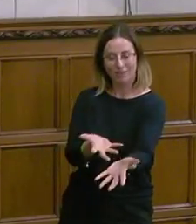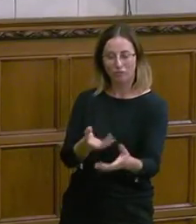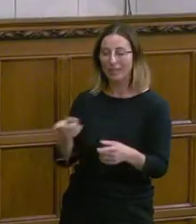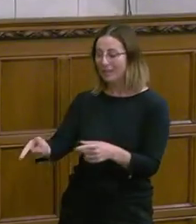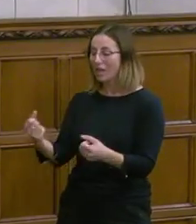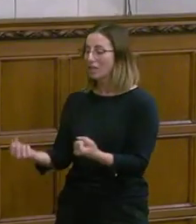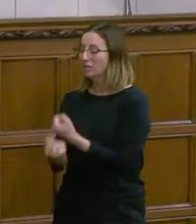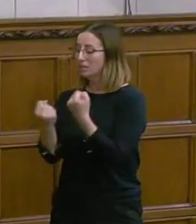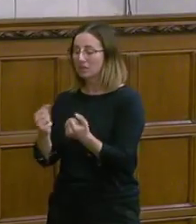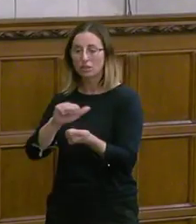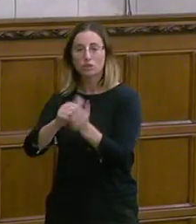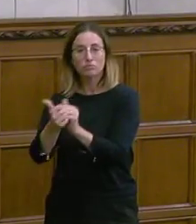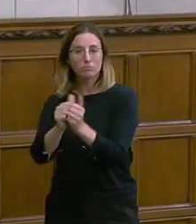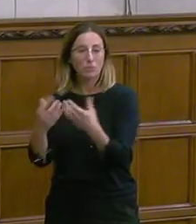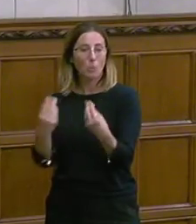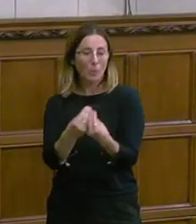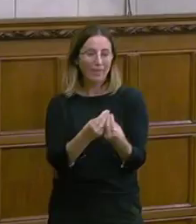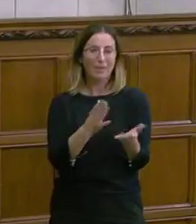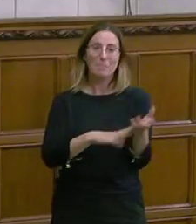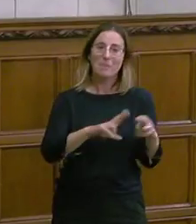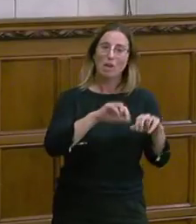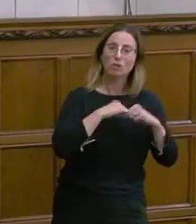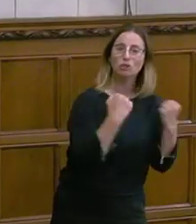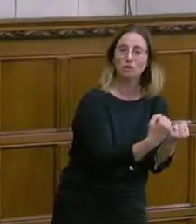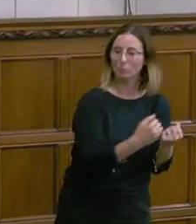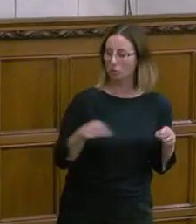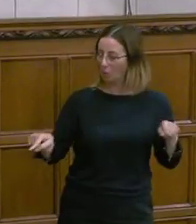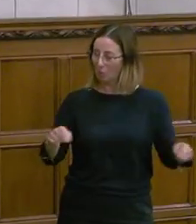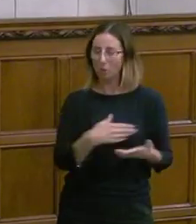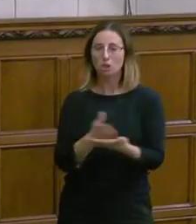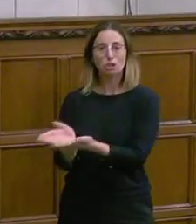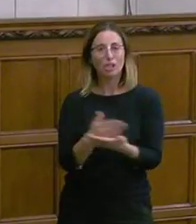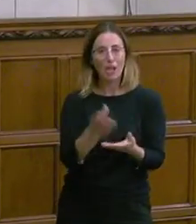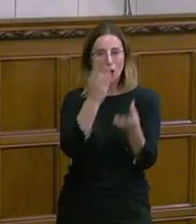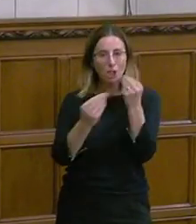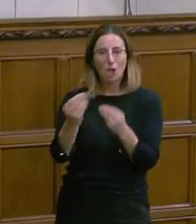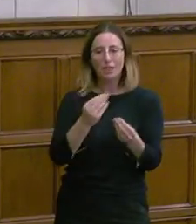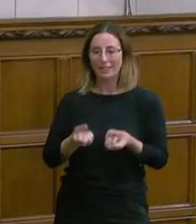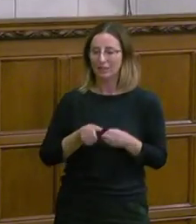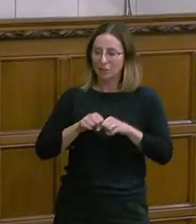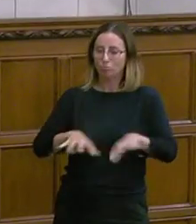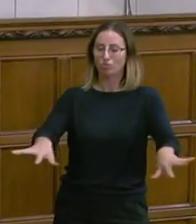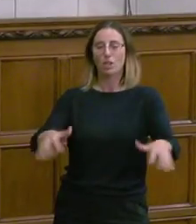that they are engaged as well. And we need to learn from those areas and spread that good practice out.